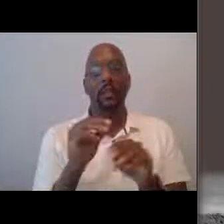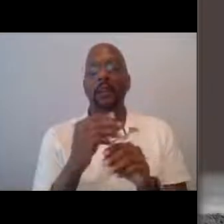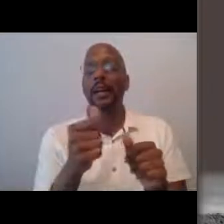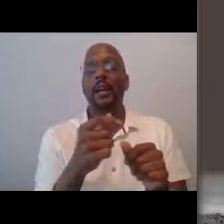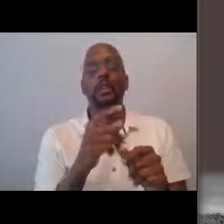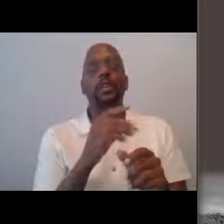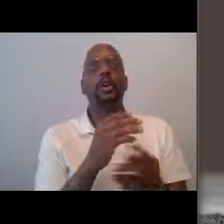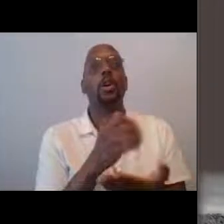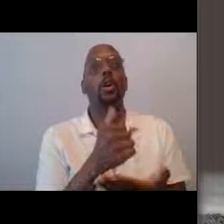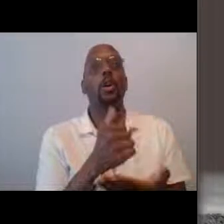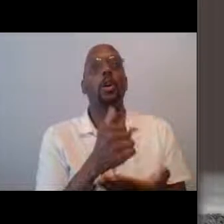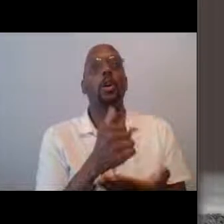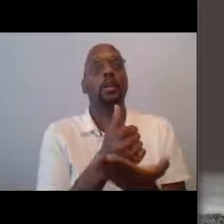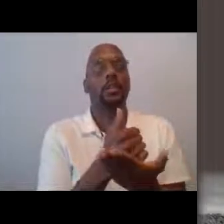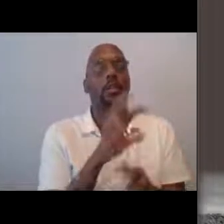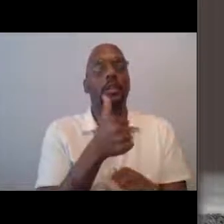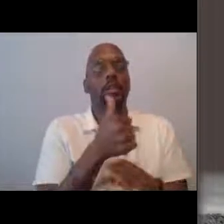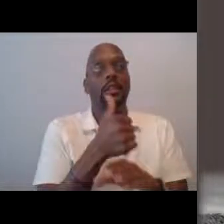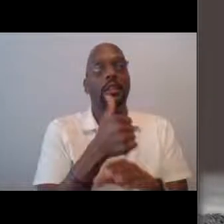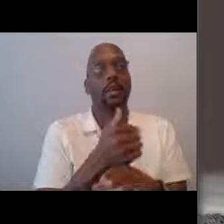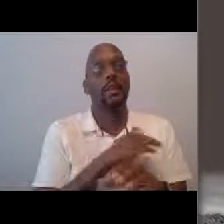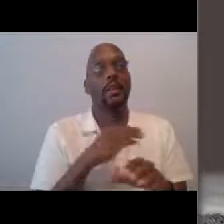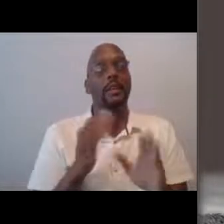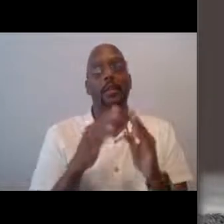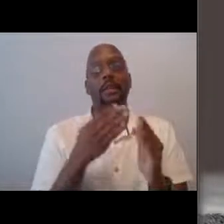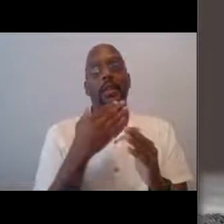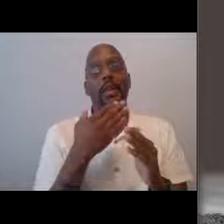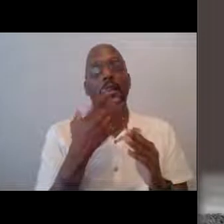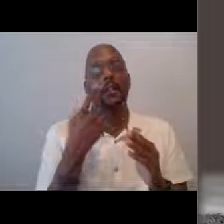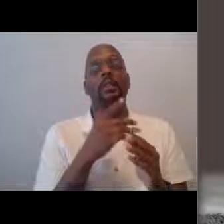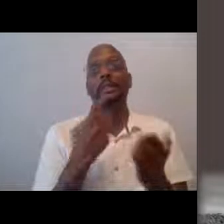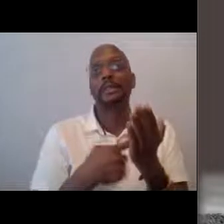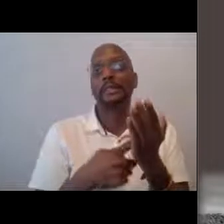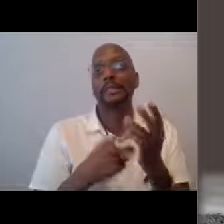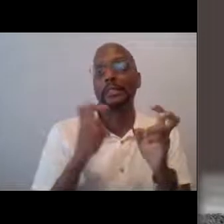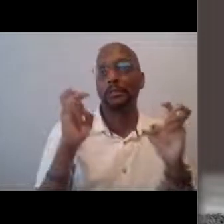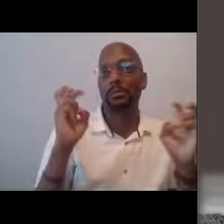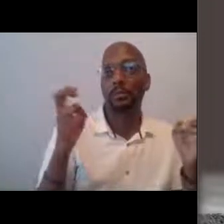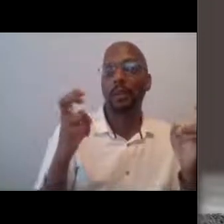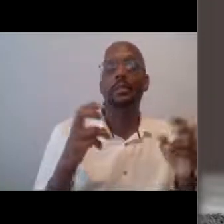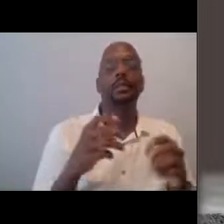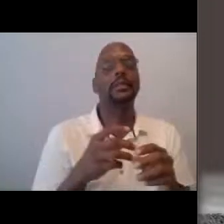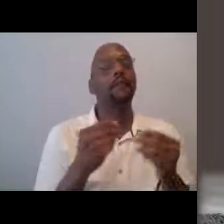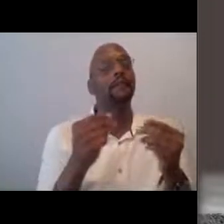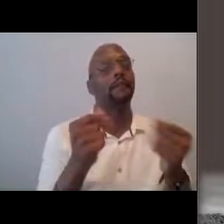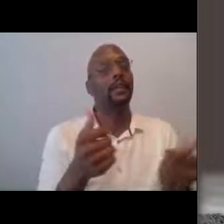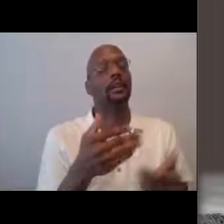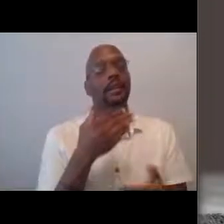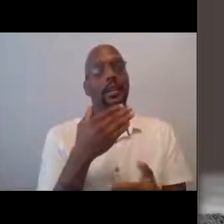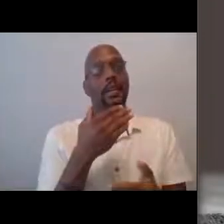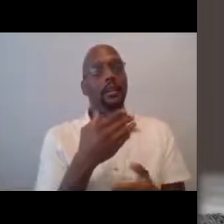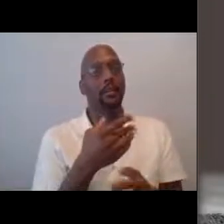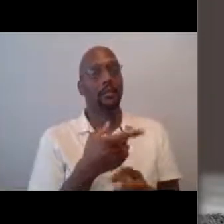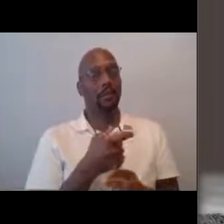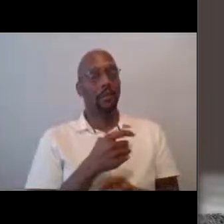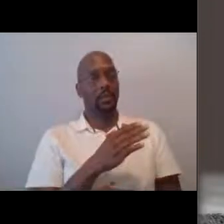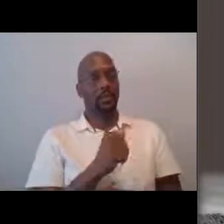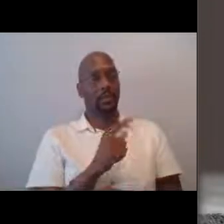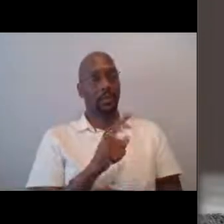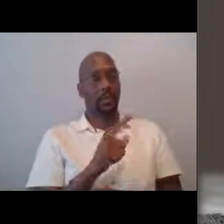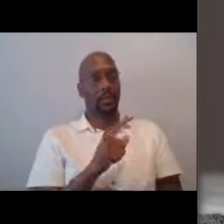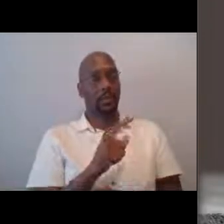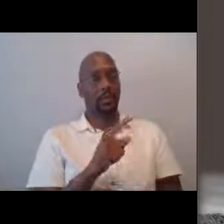emergency commission meeting and to address the issue very quickly. So thank you from Caltrans to the commission. Thank